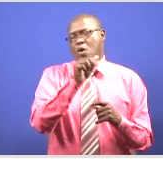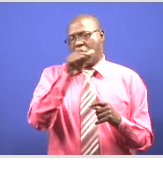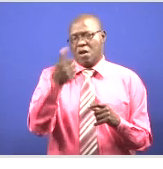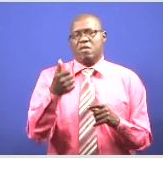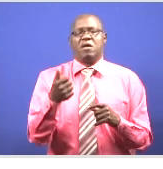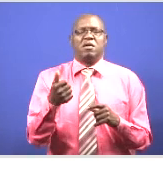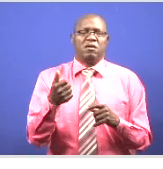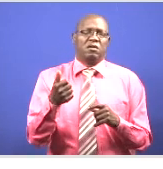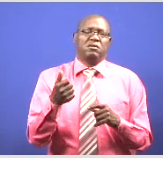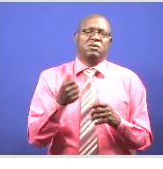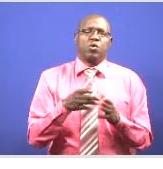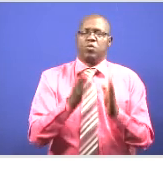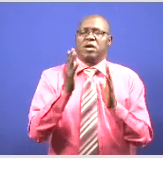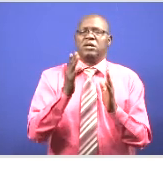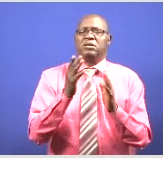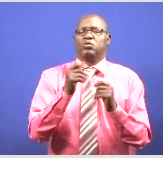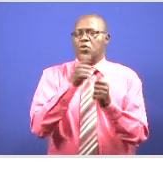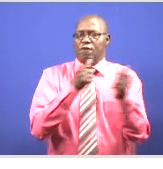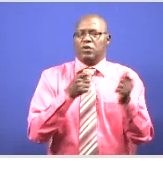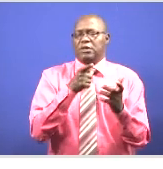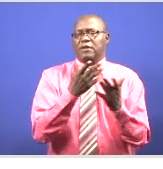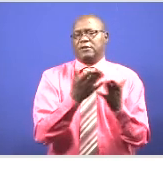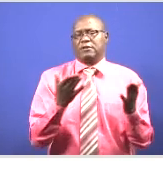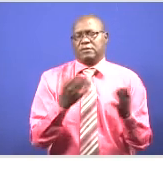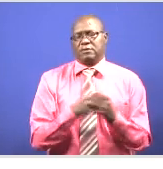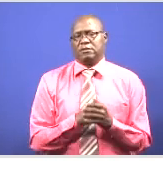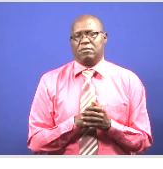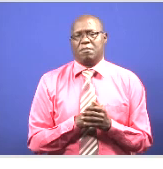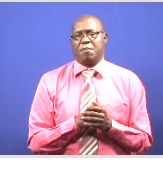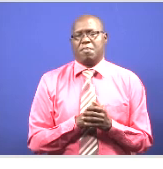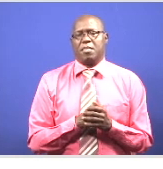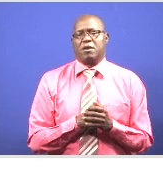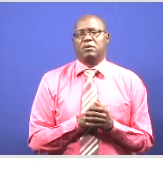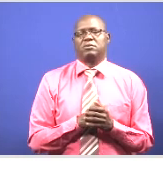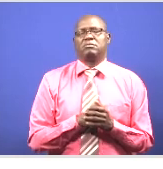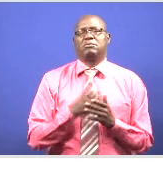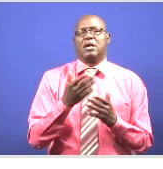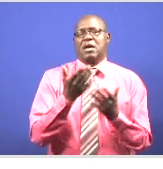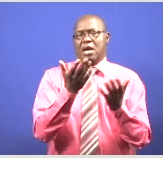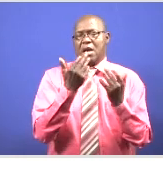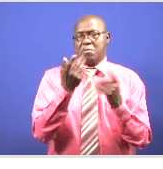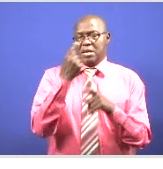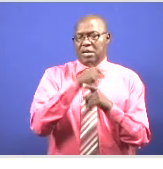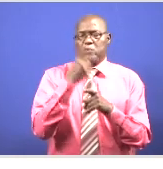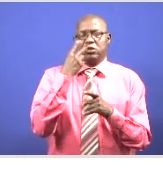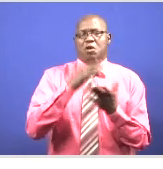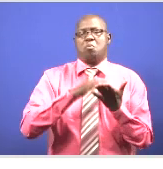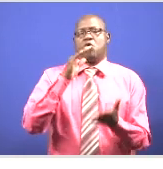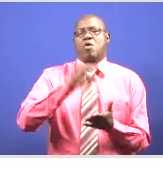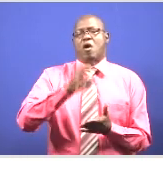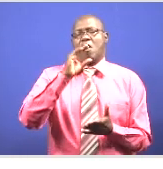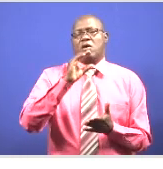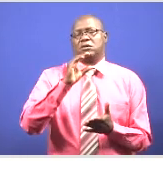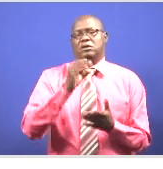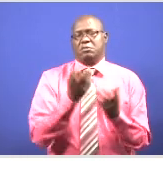some of these things. And so in the coming days, we'll see more cash transactions. But then, as well, we